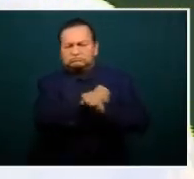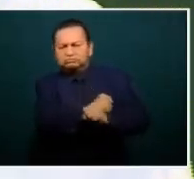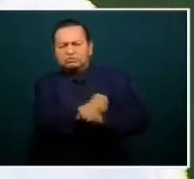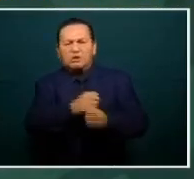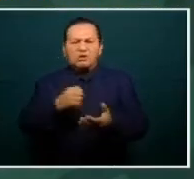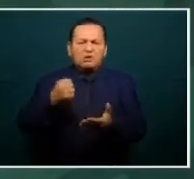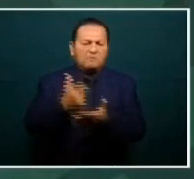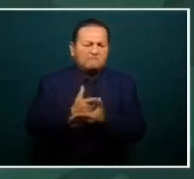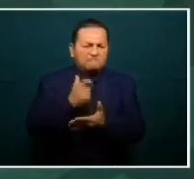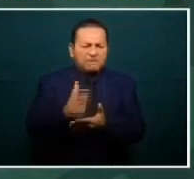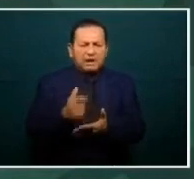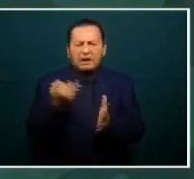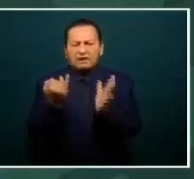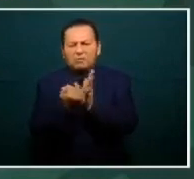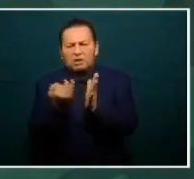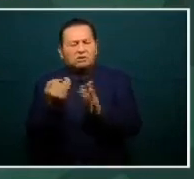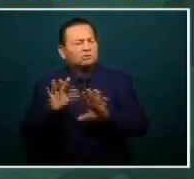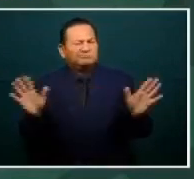that